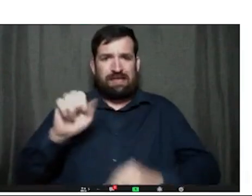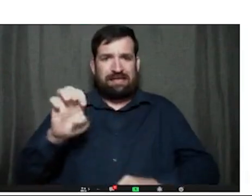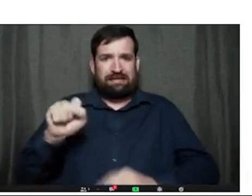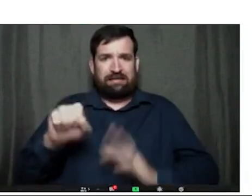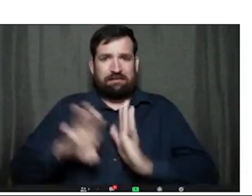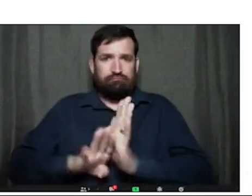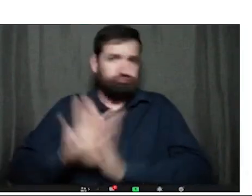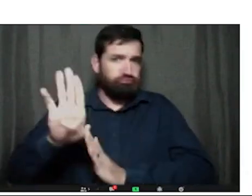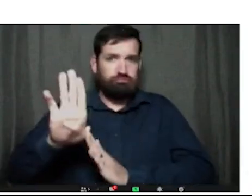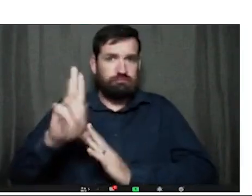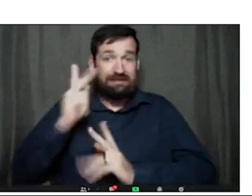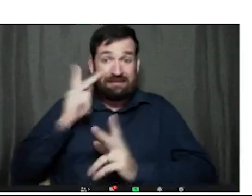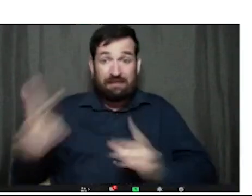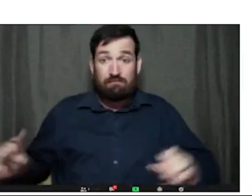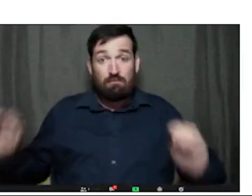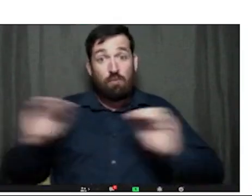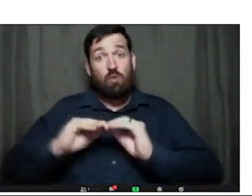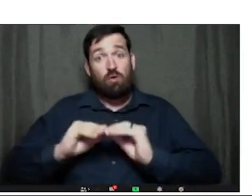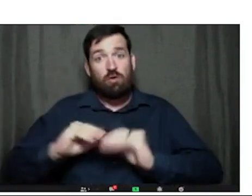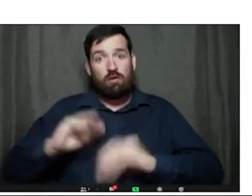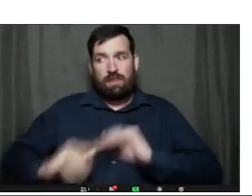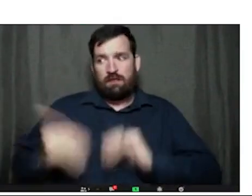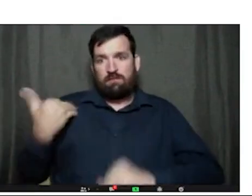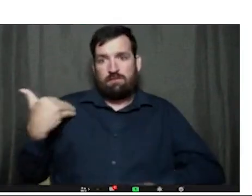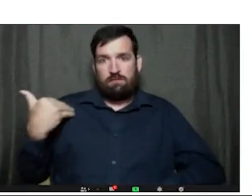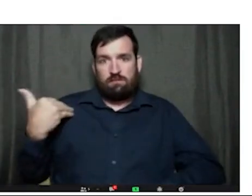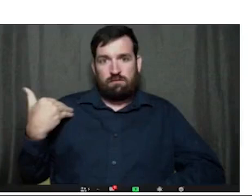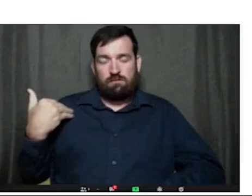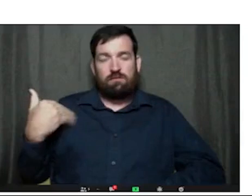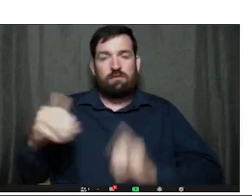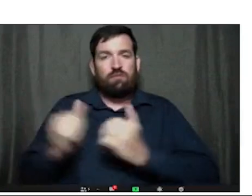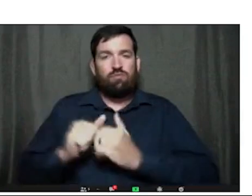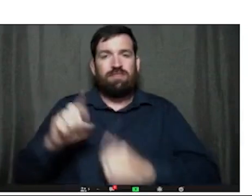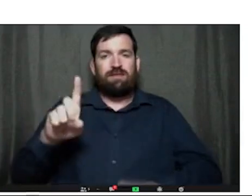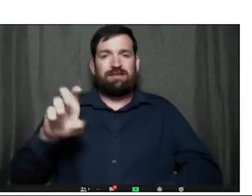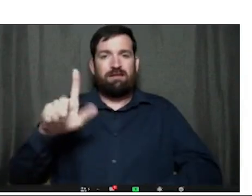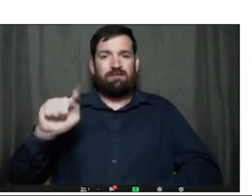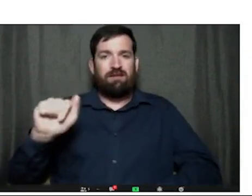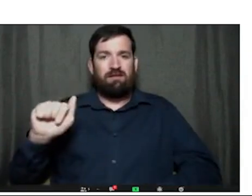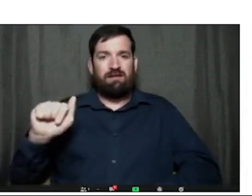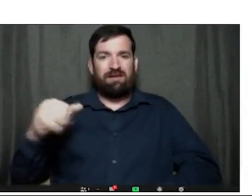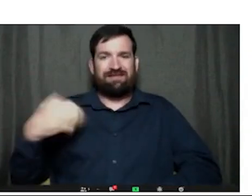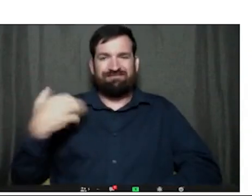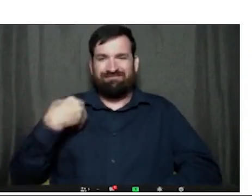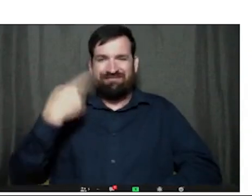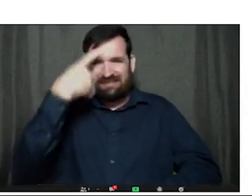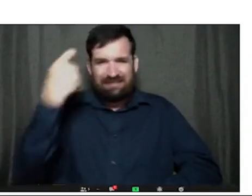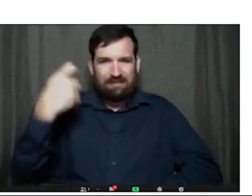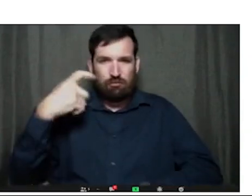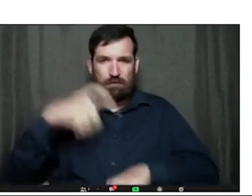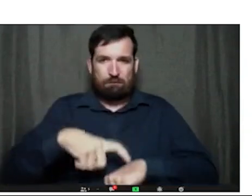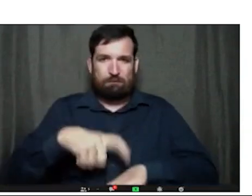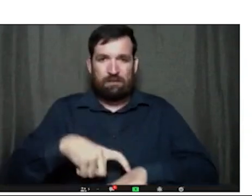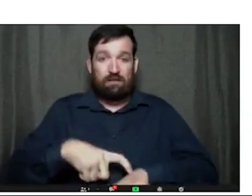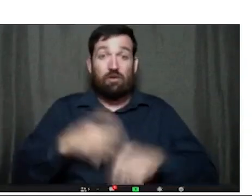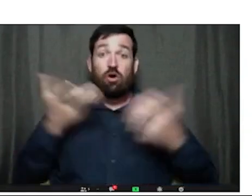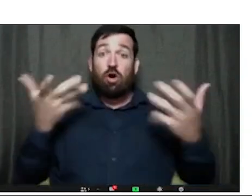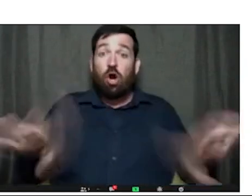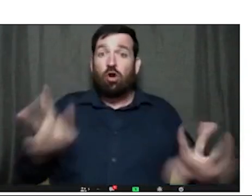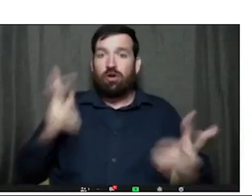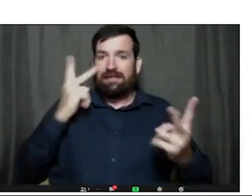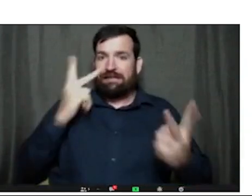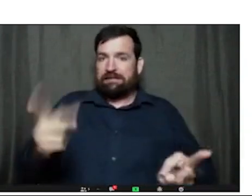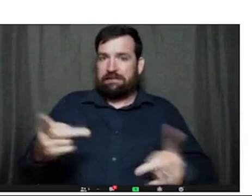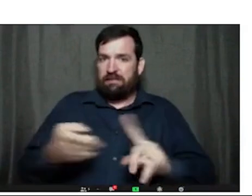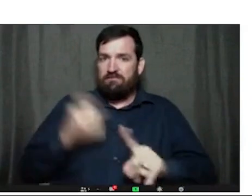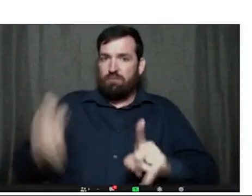cases than we were previously with the Delta surge that happened this summer. And this is already, we're seeing the Thanksgiving sort of effect